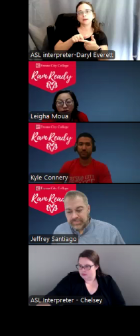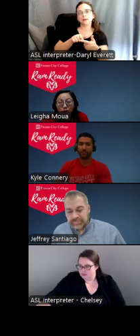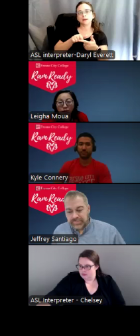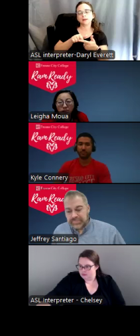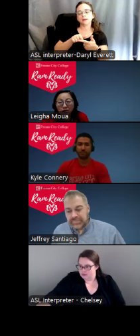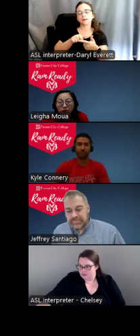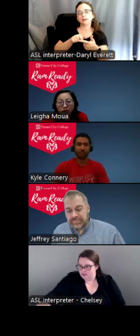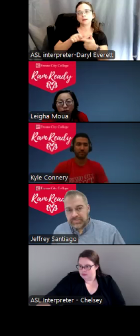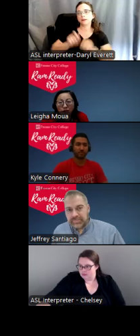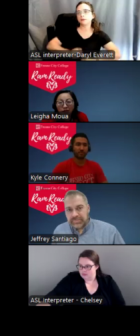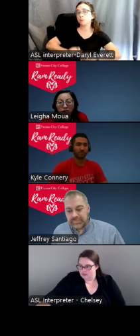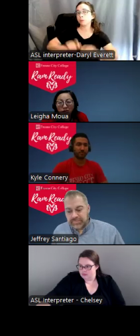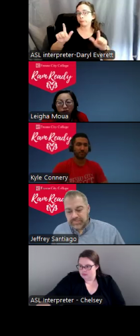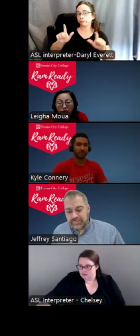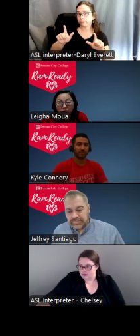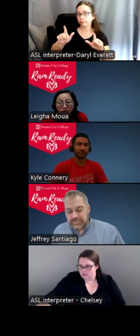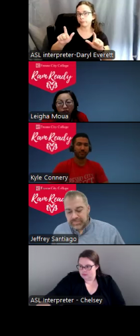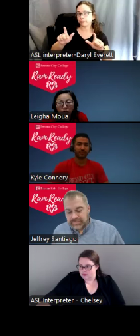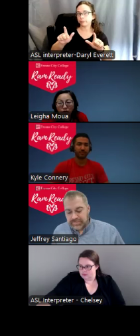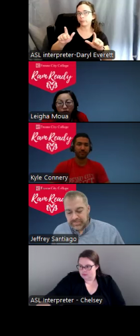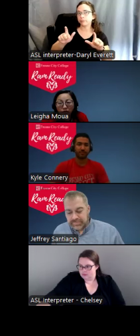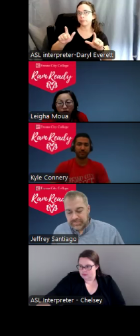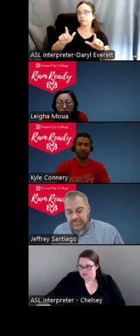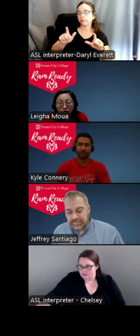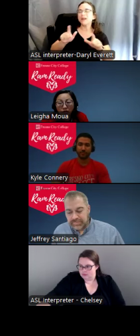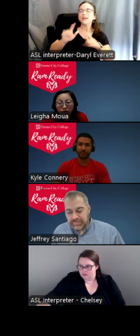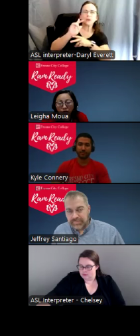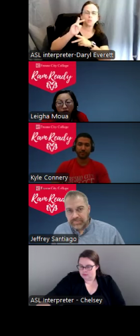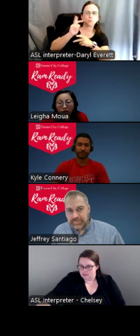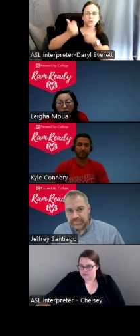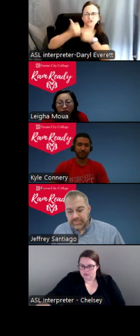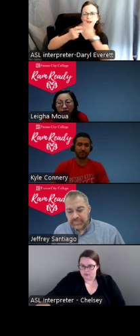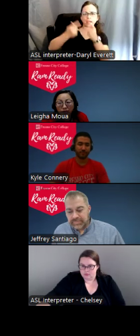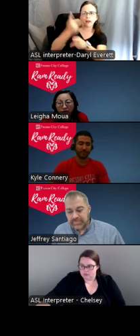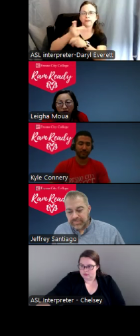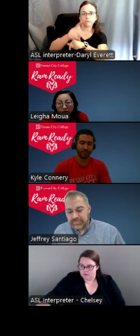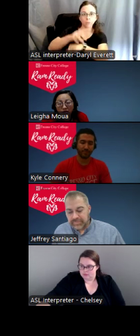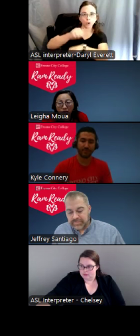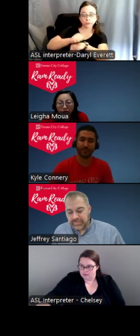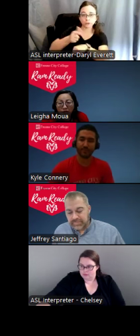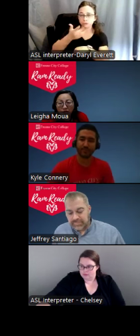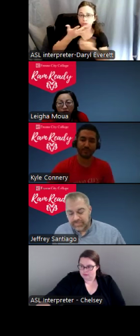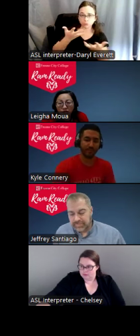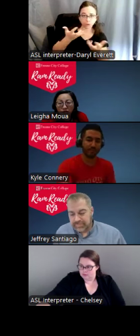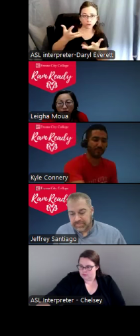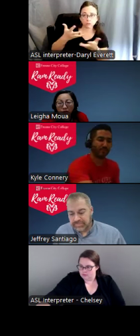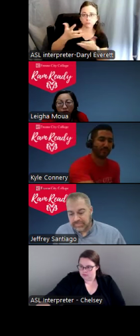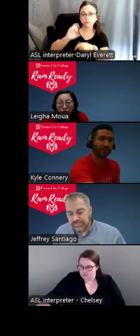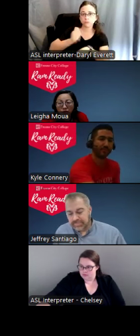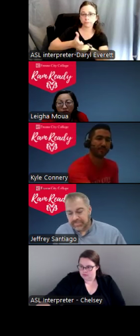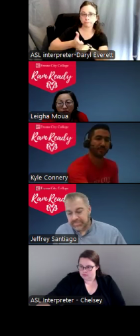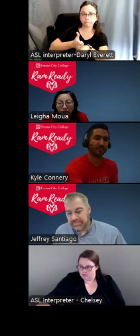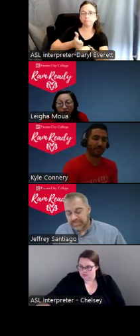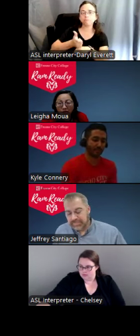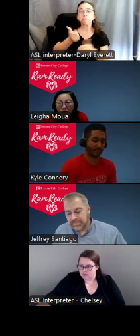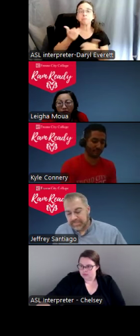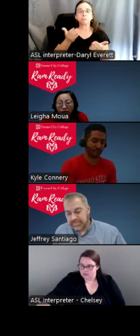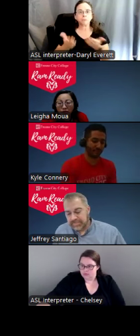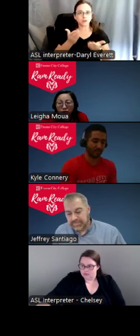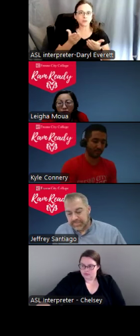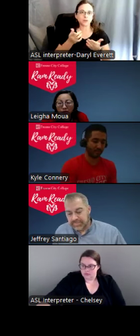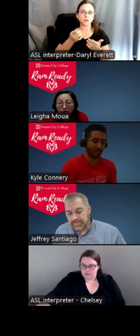the appointment type that you would like to schedule with the health and STEM pathway counselor. So you might want to read and see